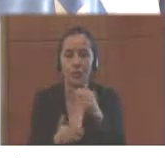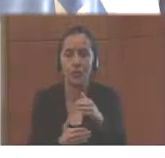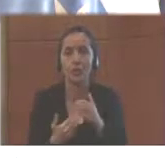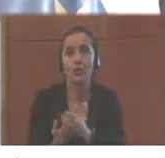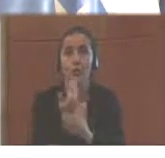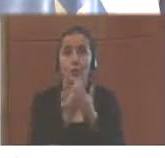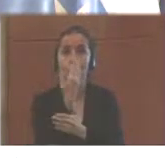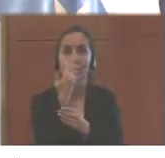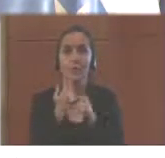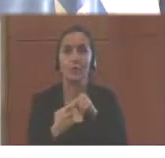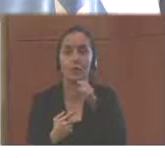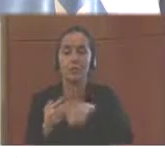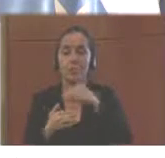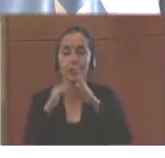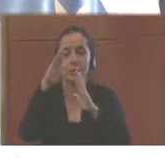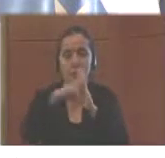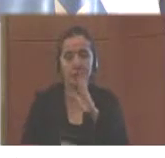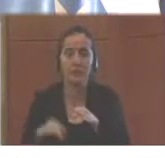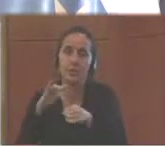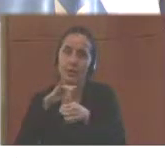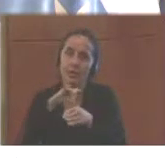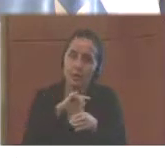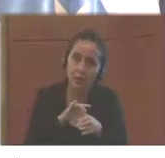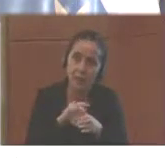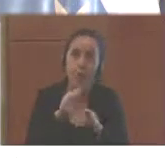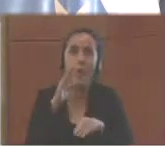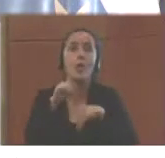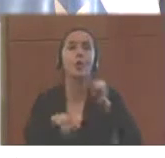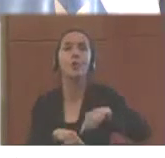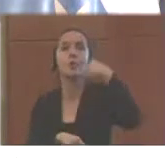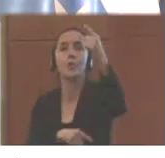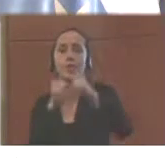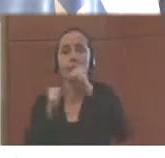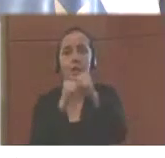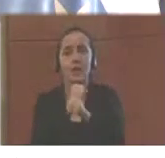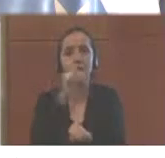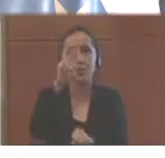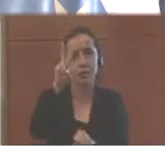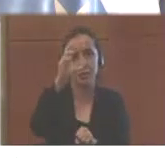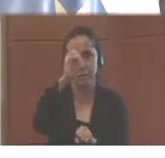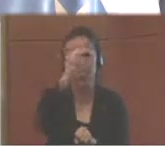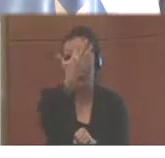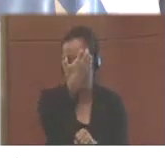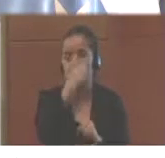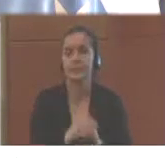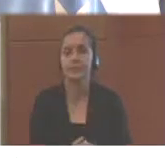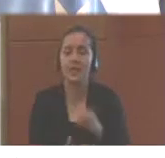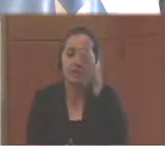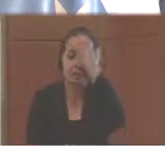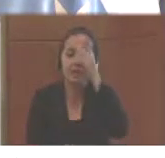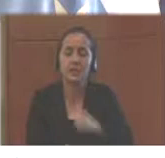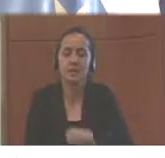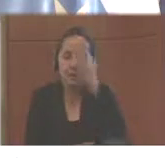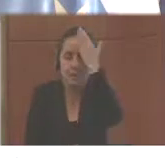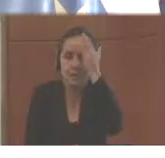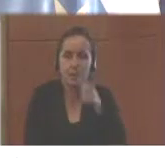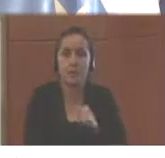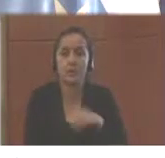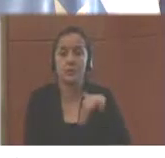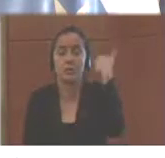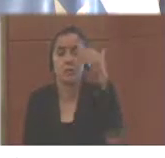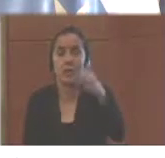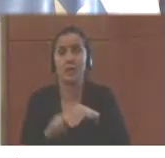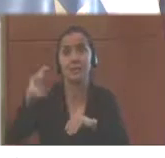recommendations looking towards a new framework for the post-2015 period. We would like to reaffirm